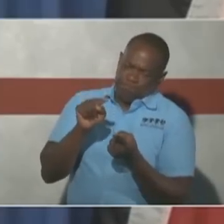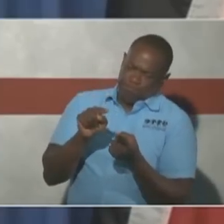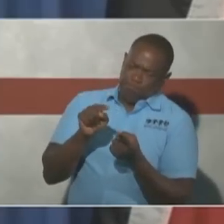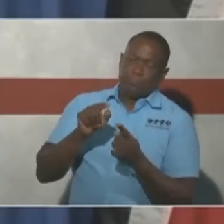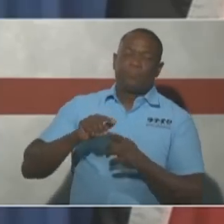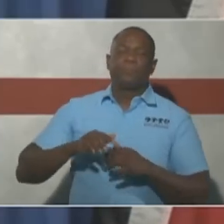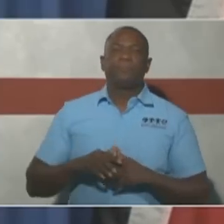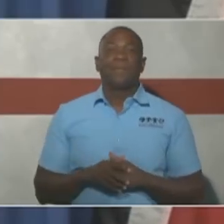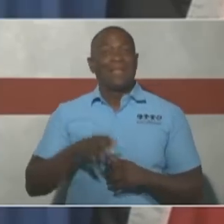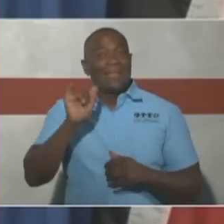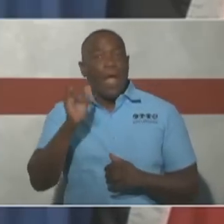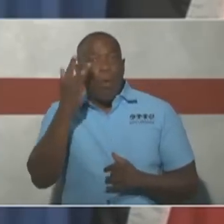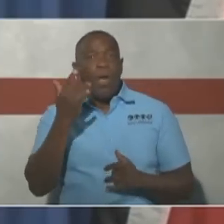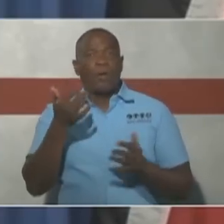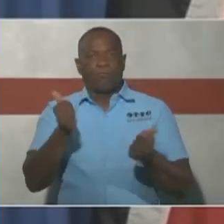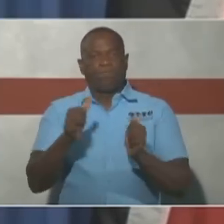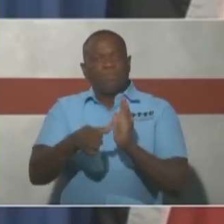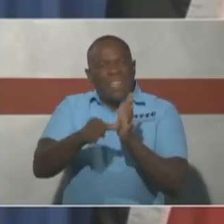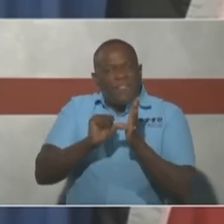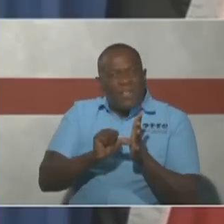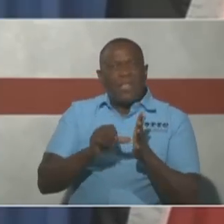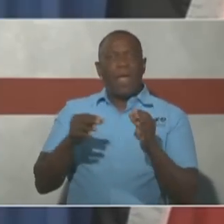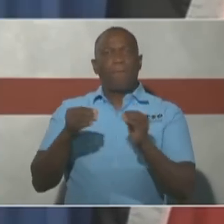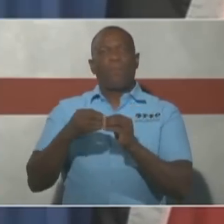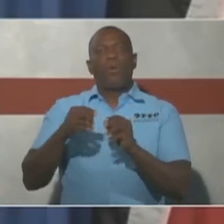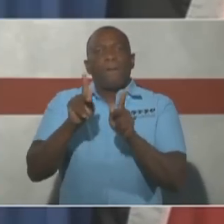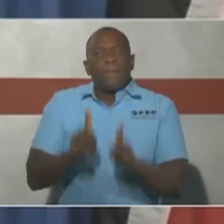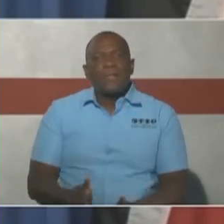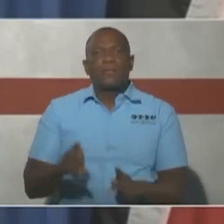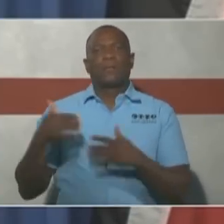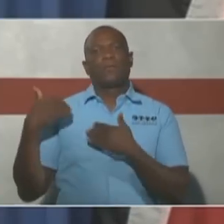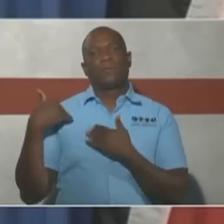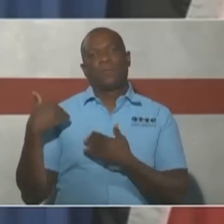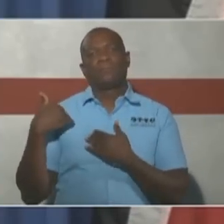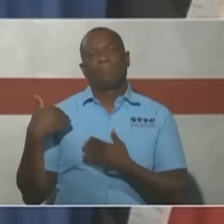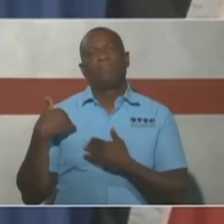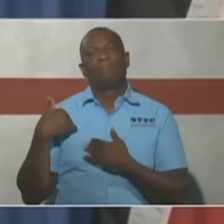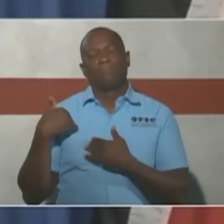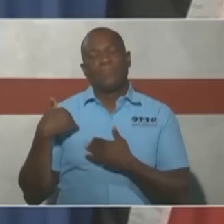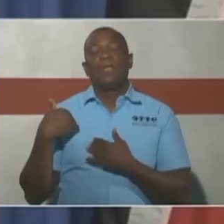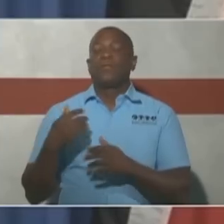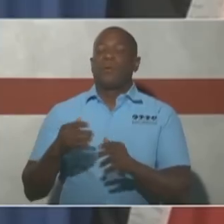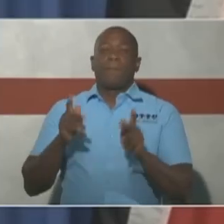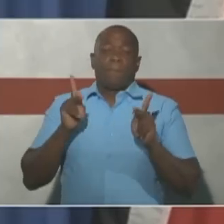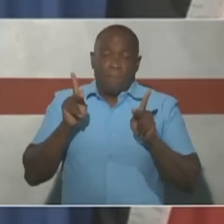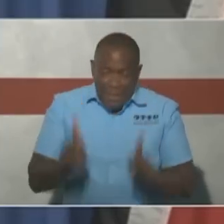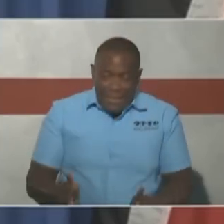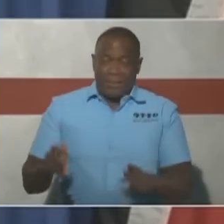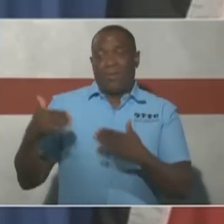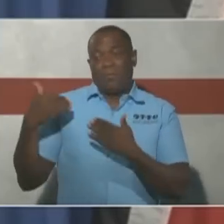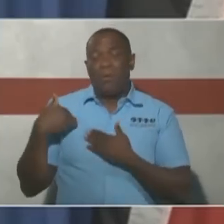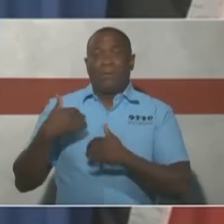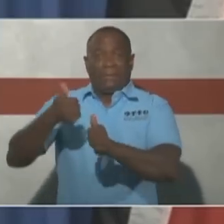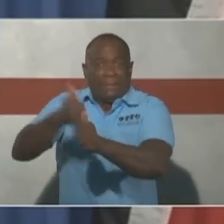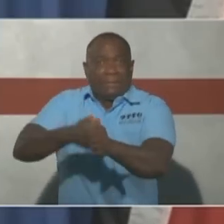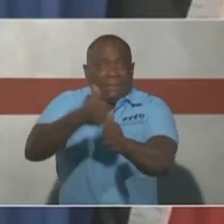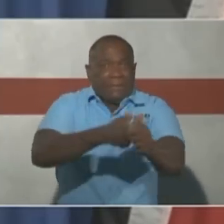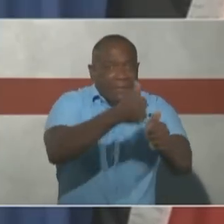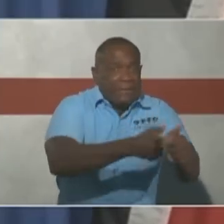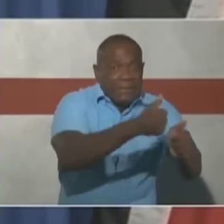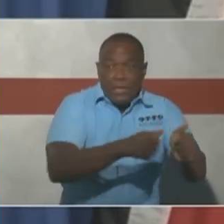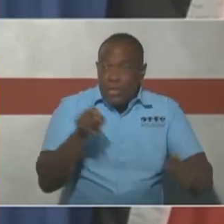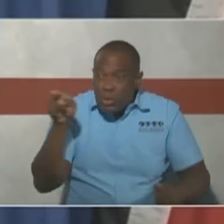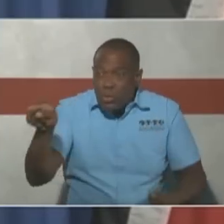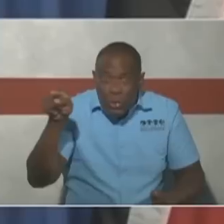say, like Delta, with this kind of better locking on, faster infection, then we would have been in a real